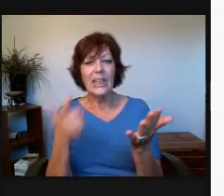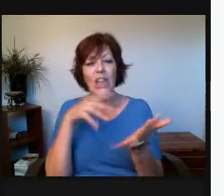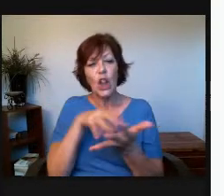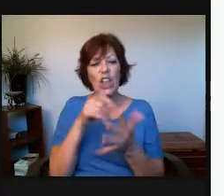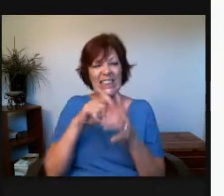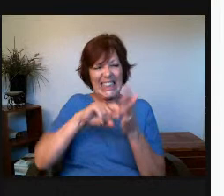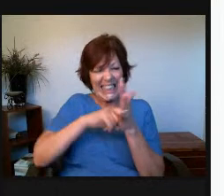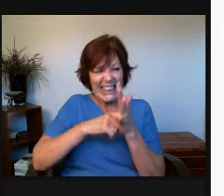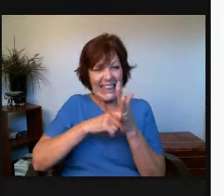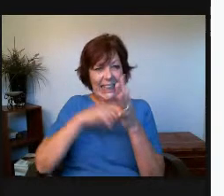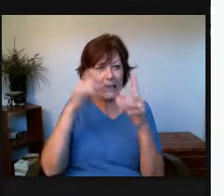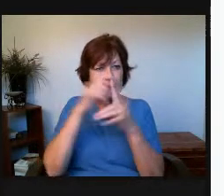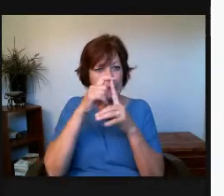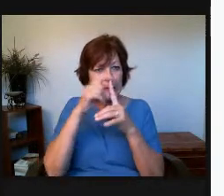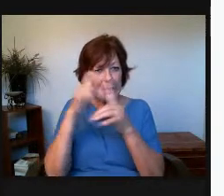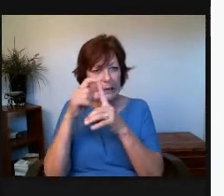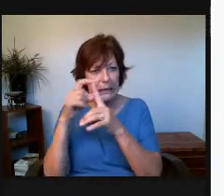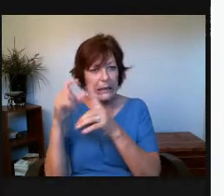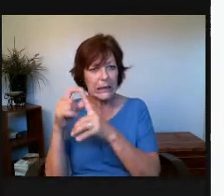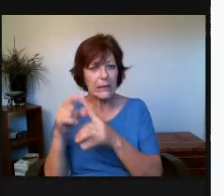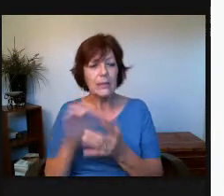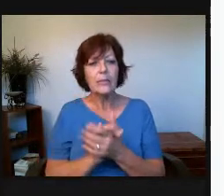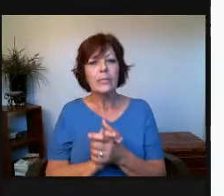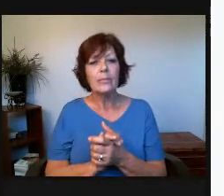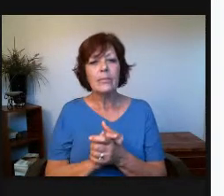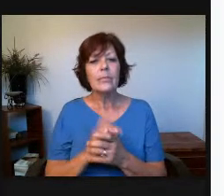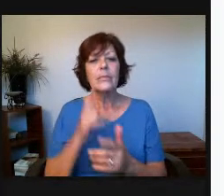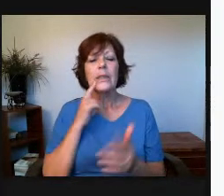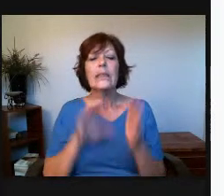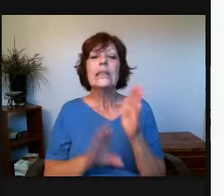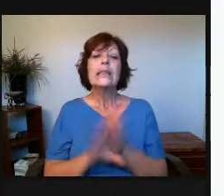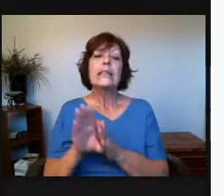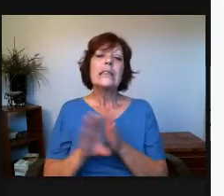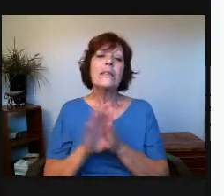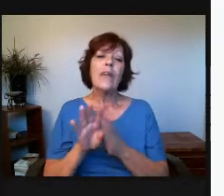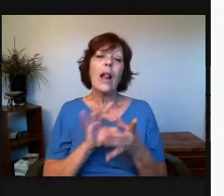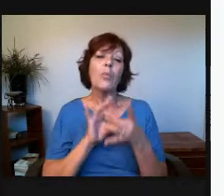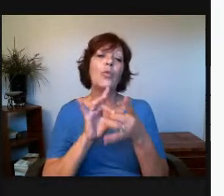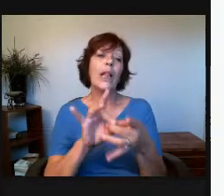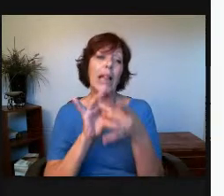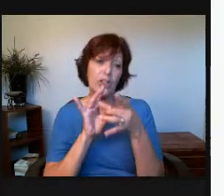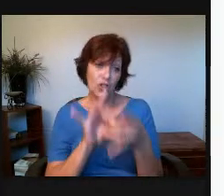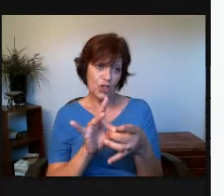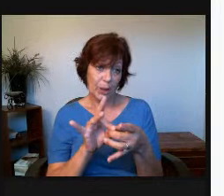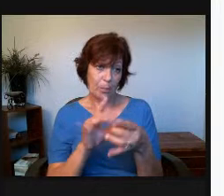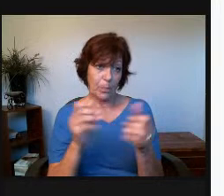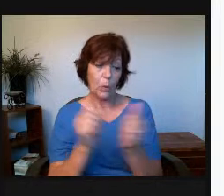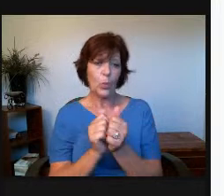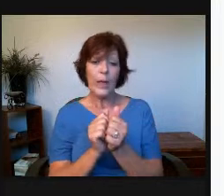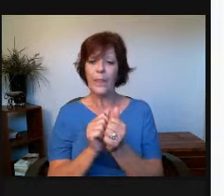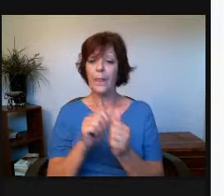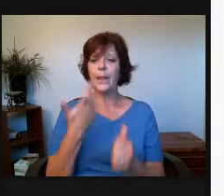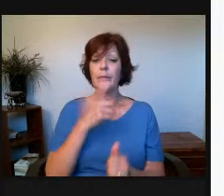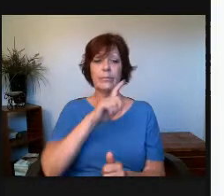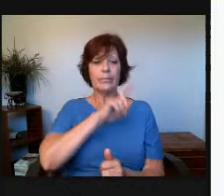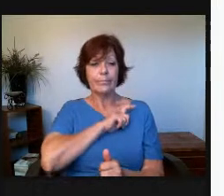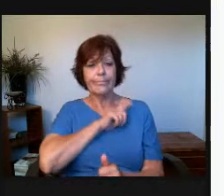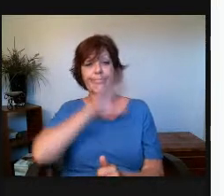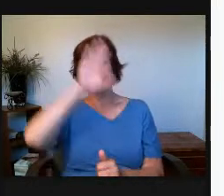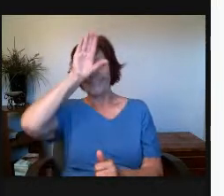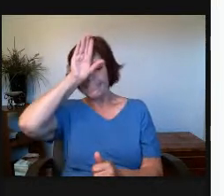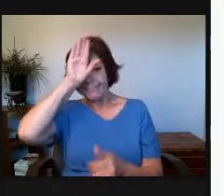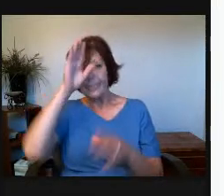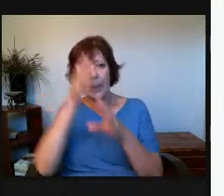key phrases in there. Okay? You want to develop relationships with emergency response staff prior to